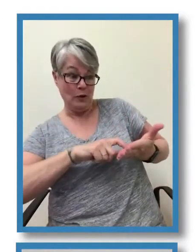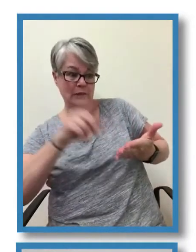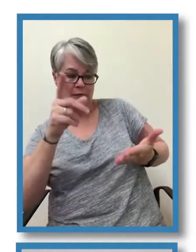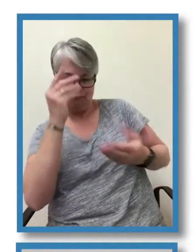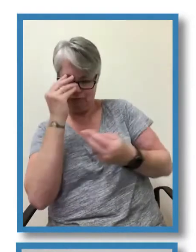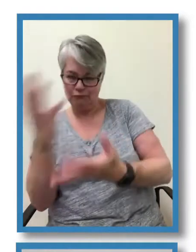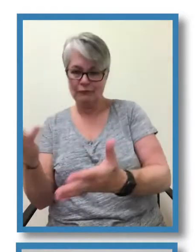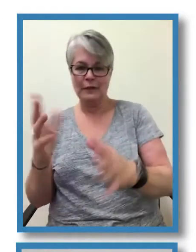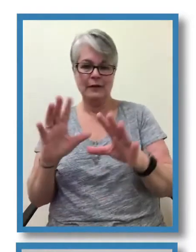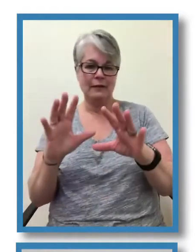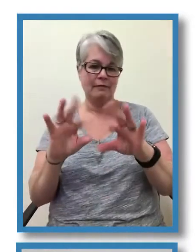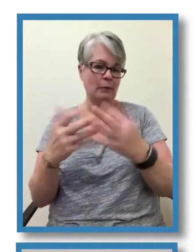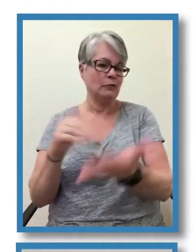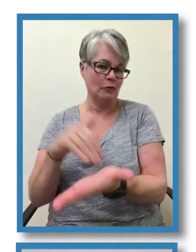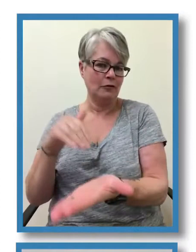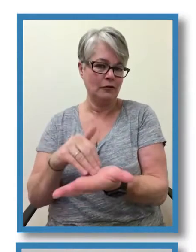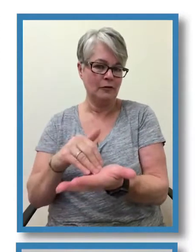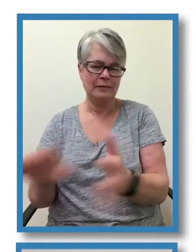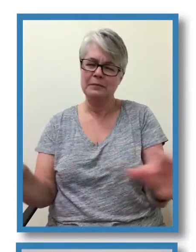For the